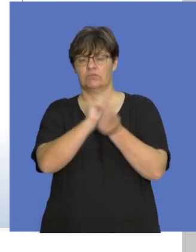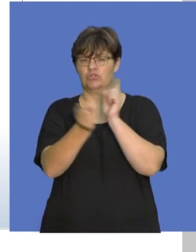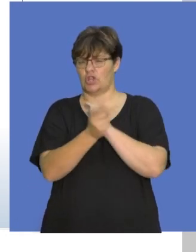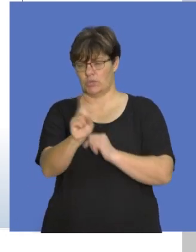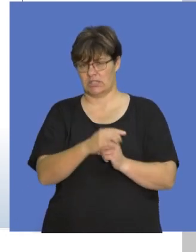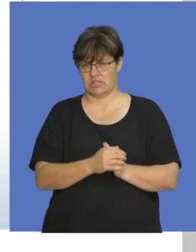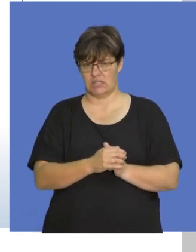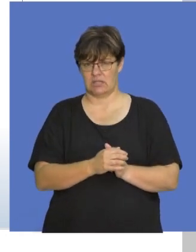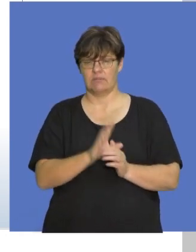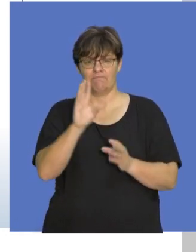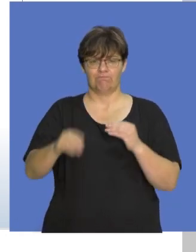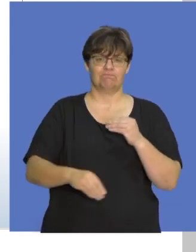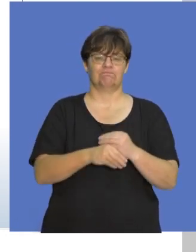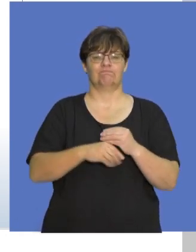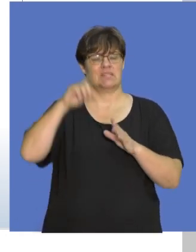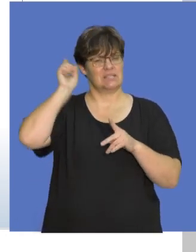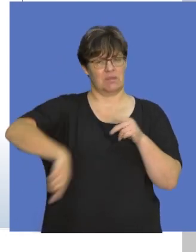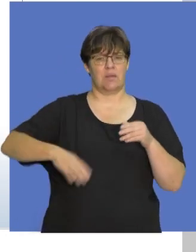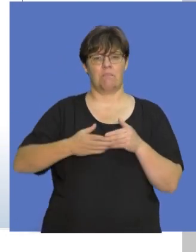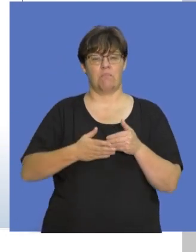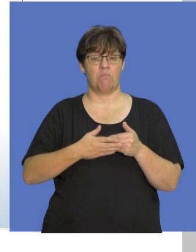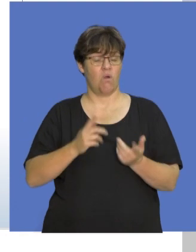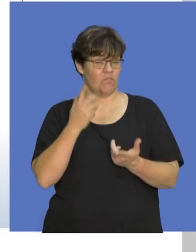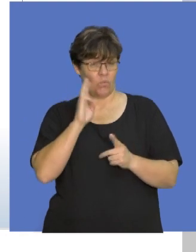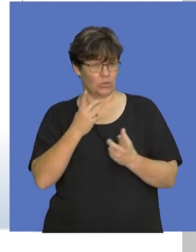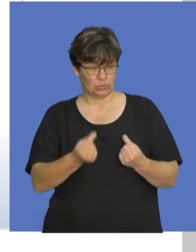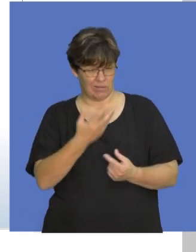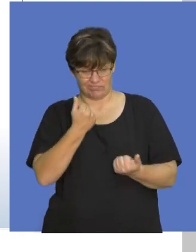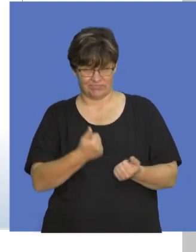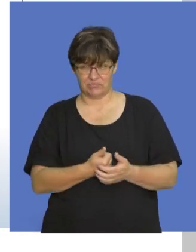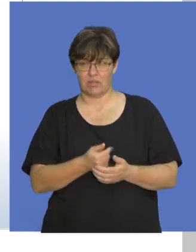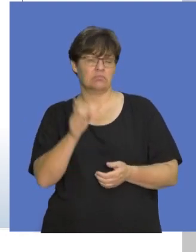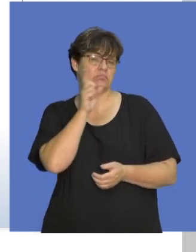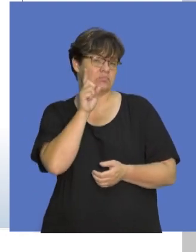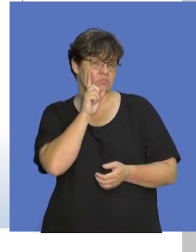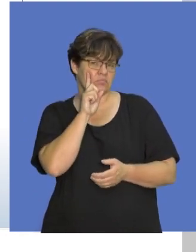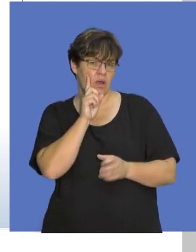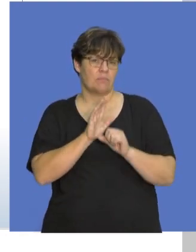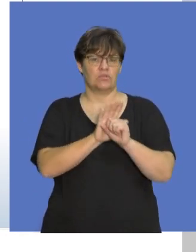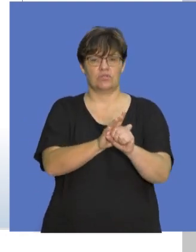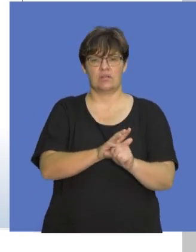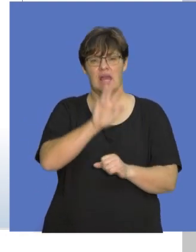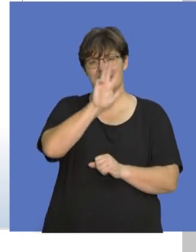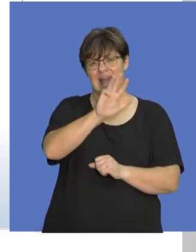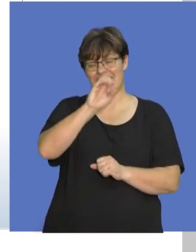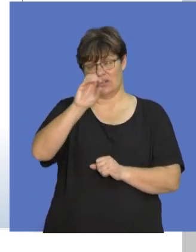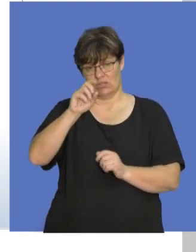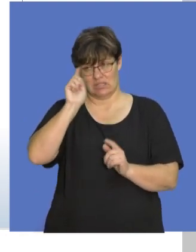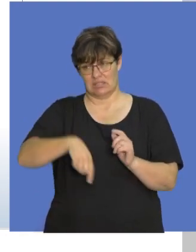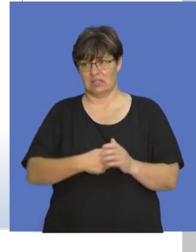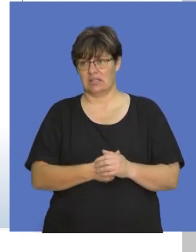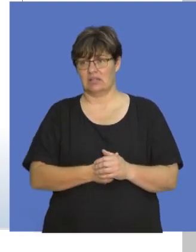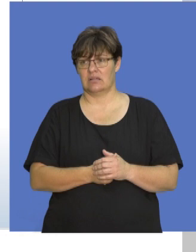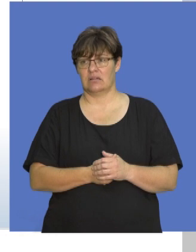it. I'm now going to make an extra couple of spins. And I don't know if it will do it, but I want to see if we can push it to